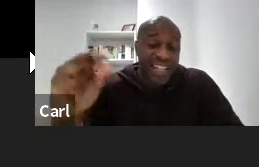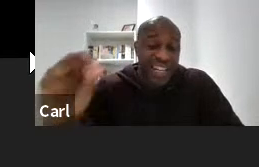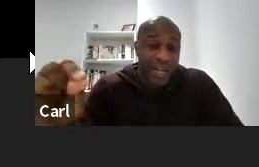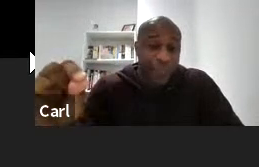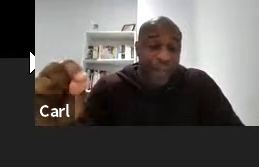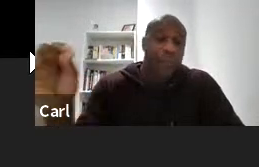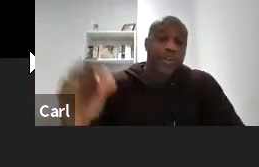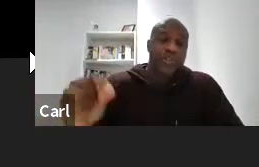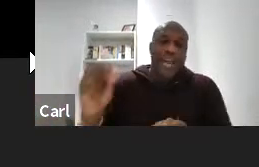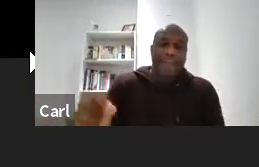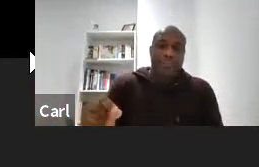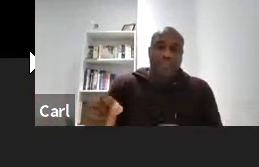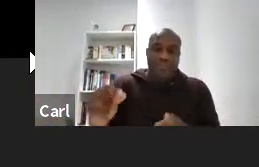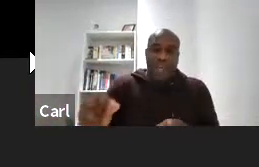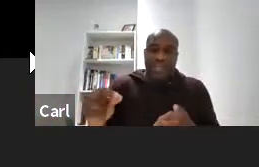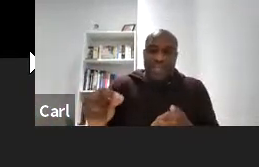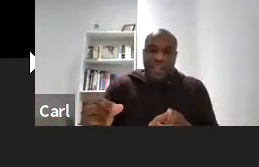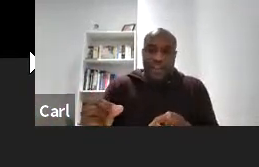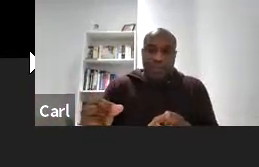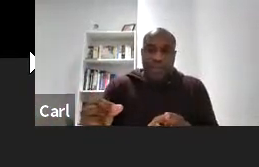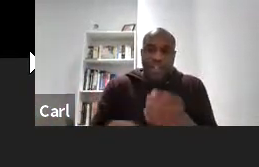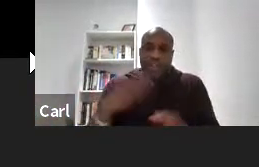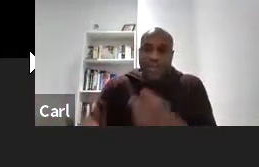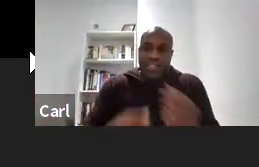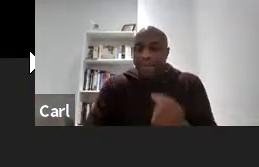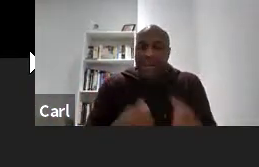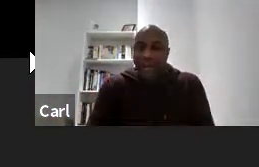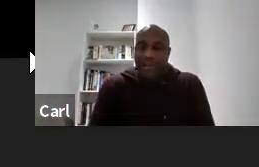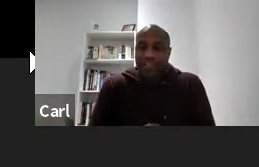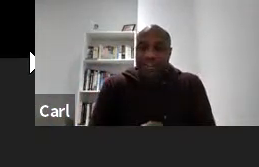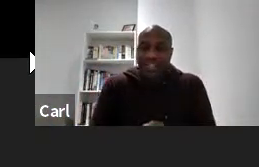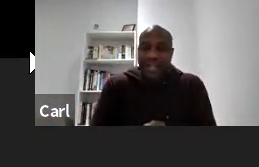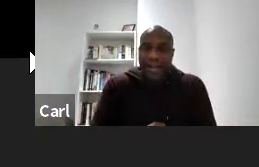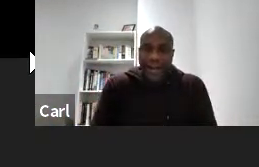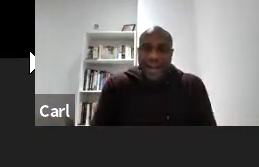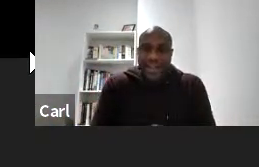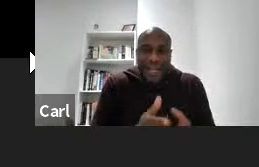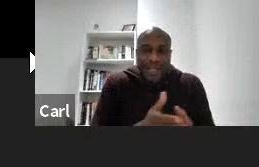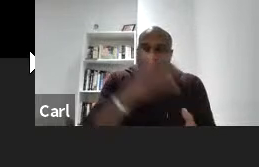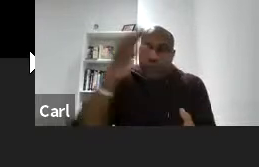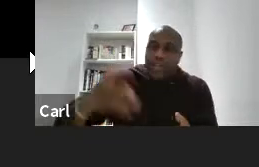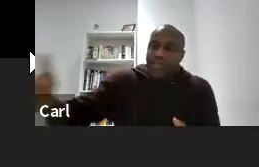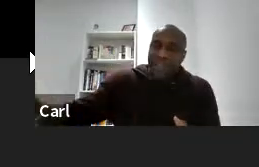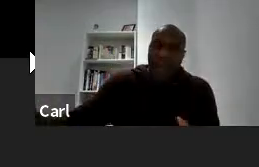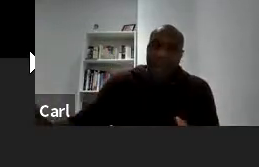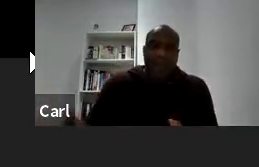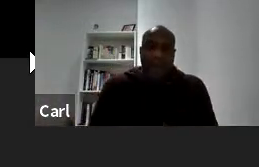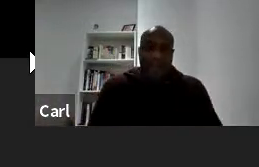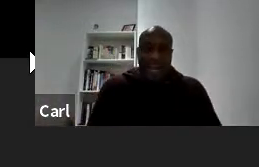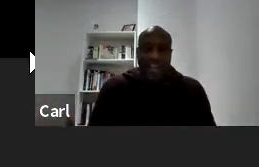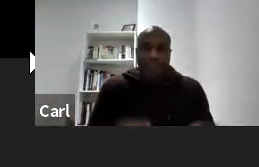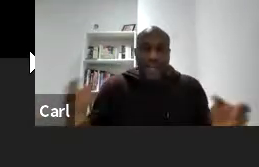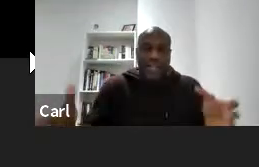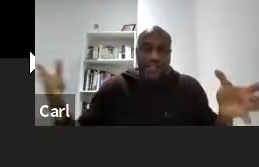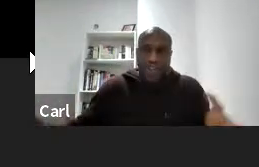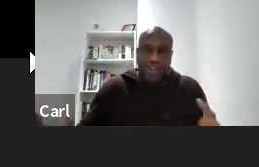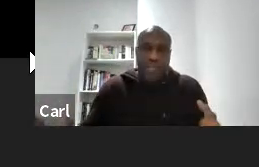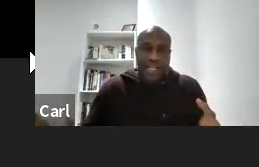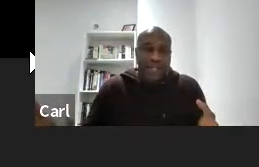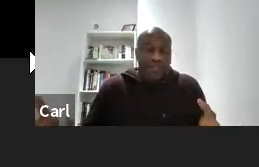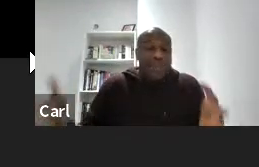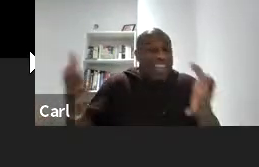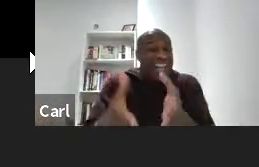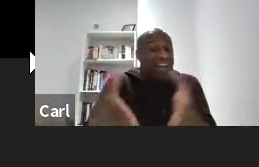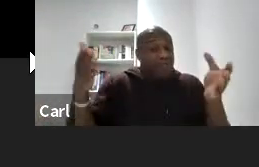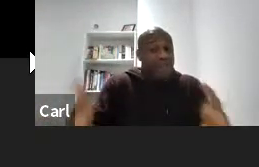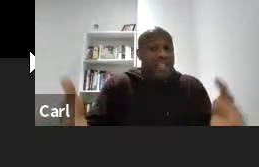your idea, and once you're able to then get them using and playing with your idea and getting them running through the app, and getting them looking at different